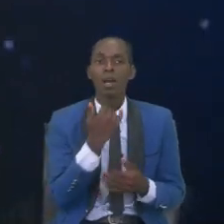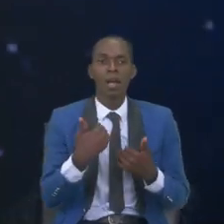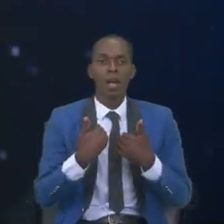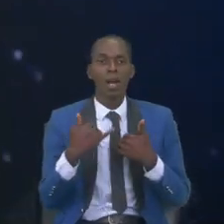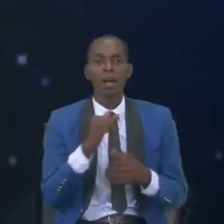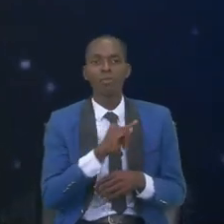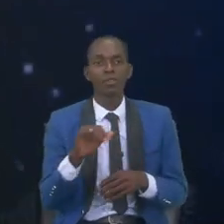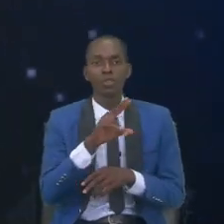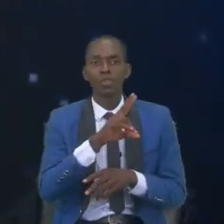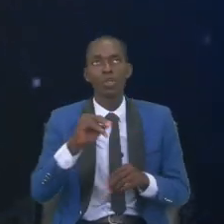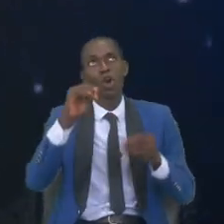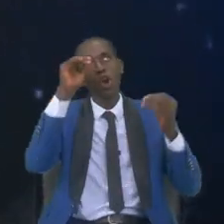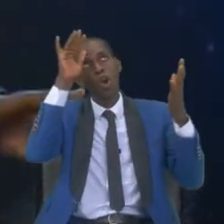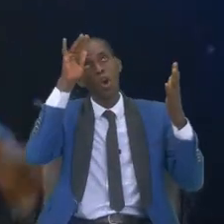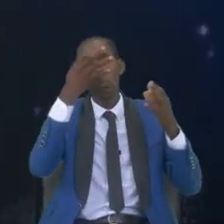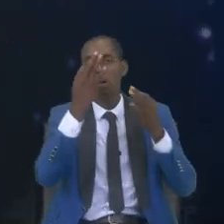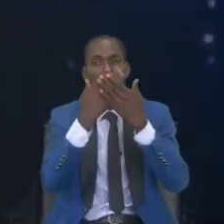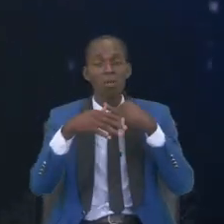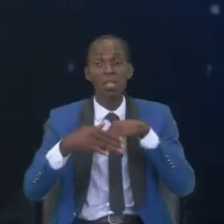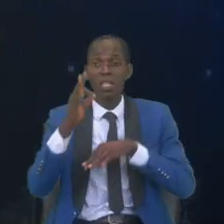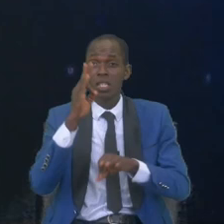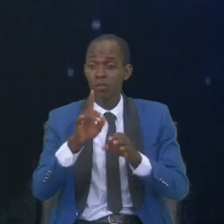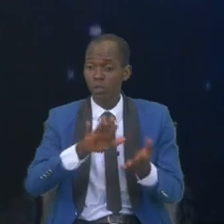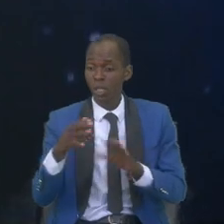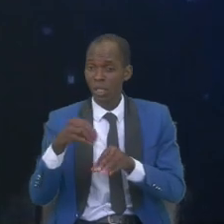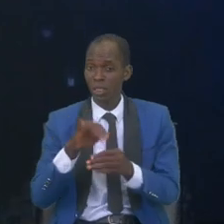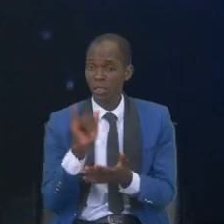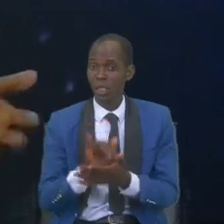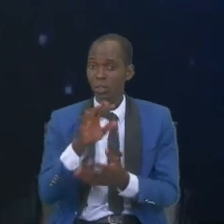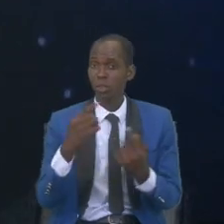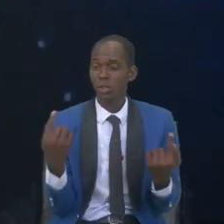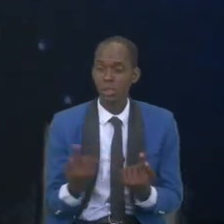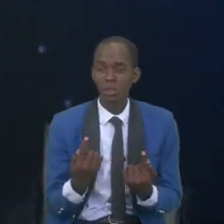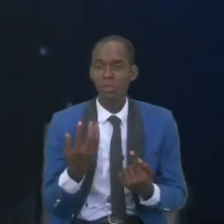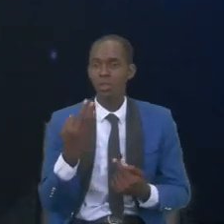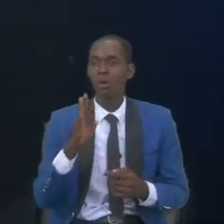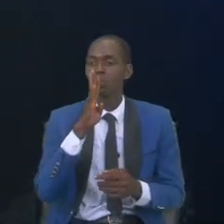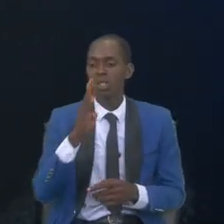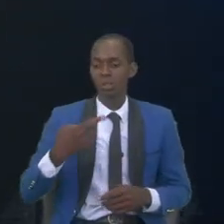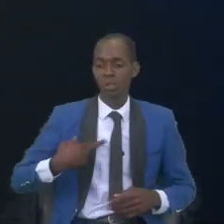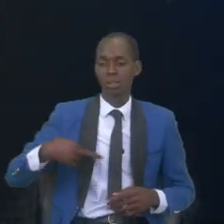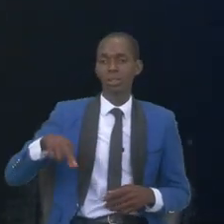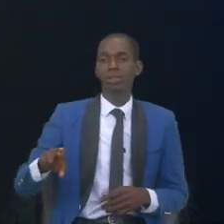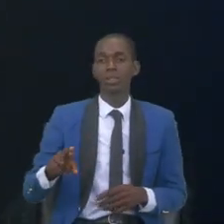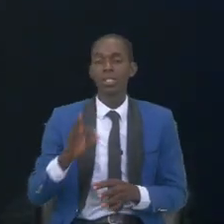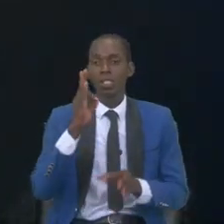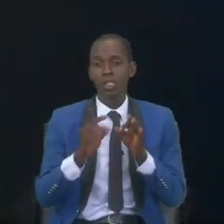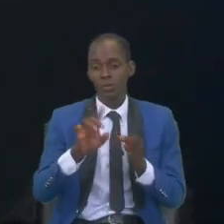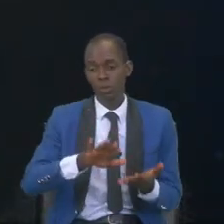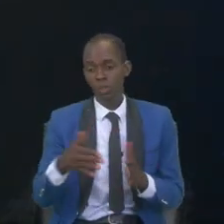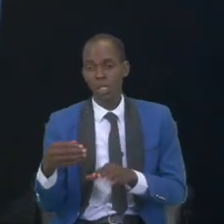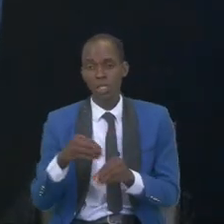no hope of heaven. If you died in that condition of religiosity, if you died in that condition, you